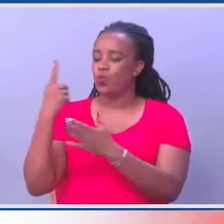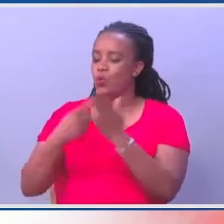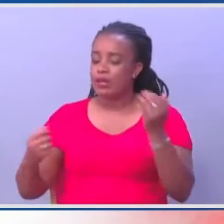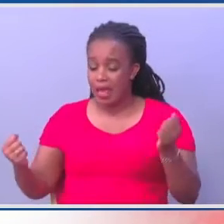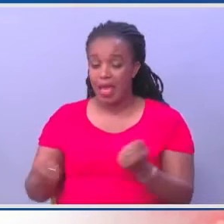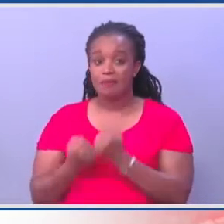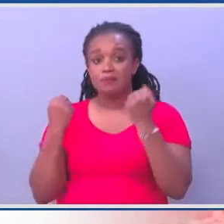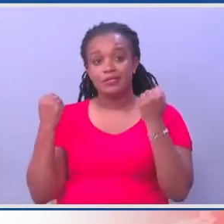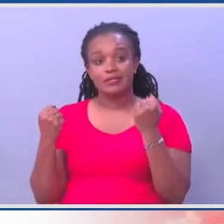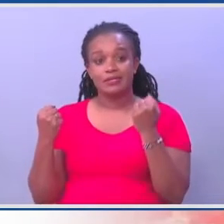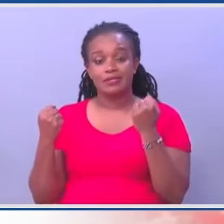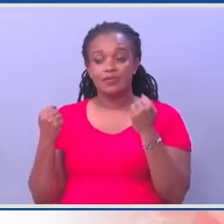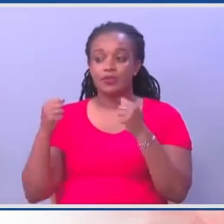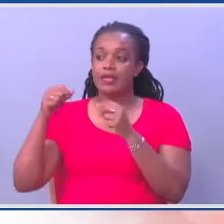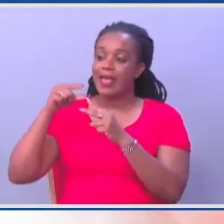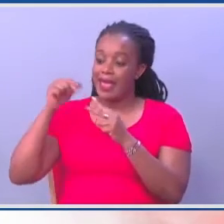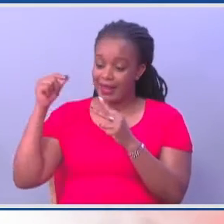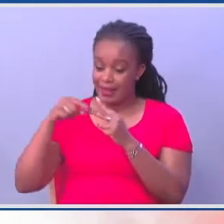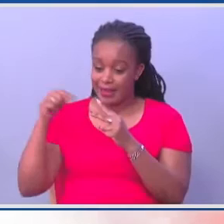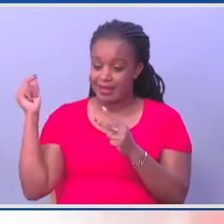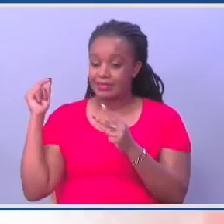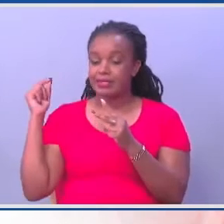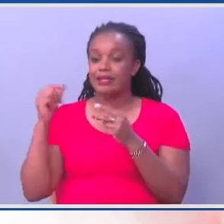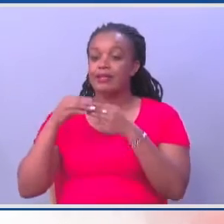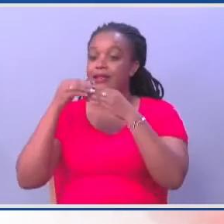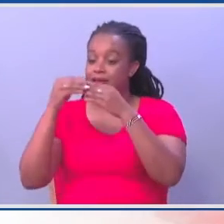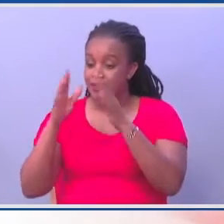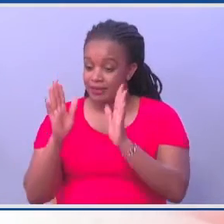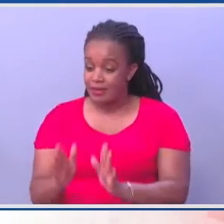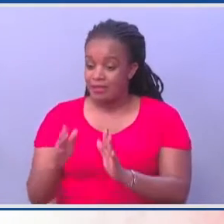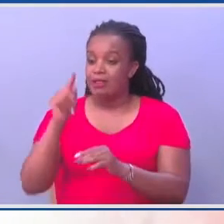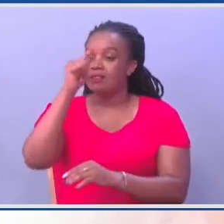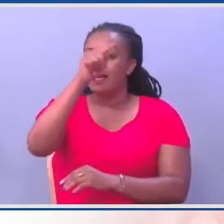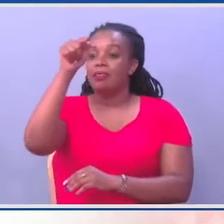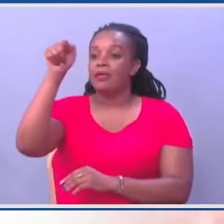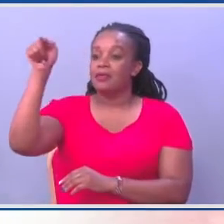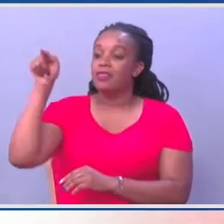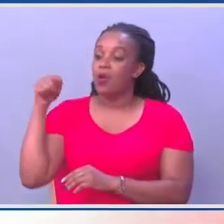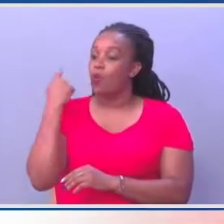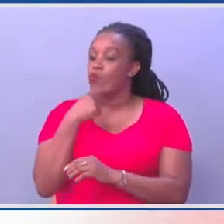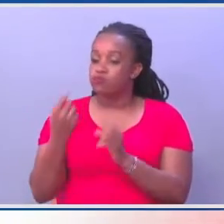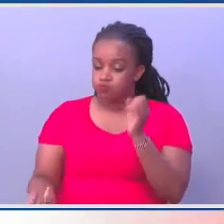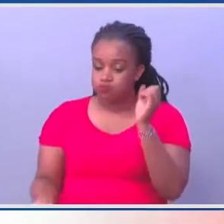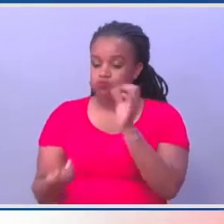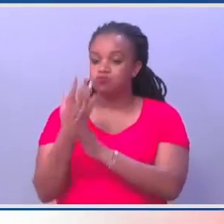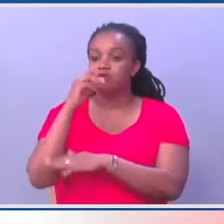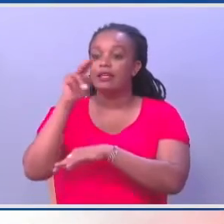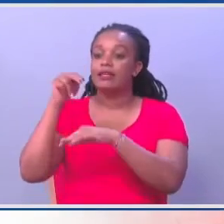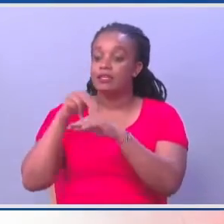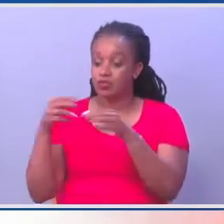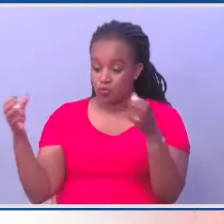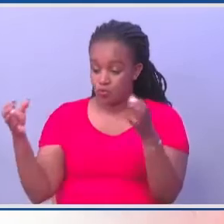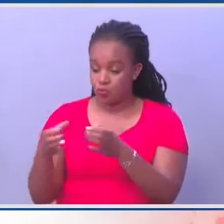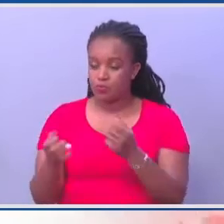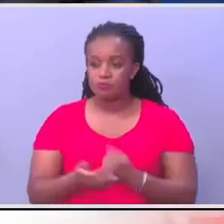fide elected grassroots leaders of the party who then form the National Delegates Congress. And let me